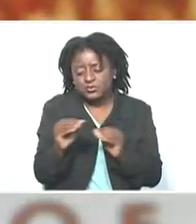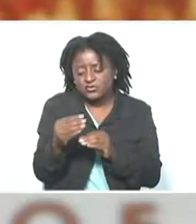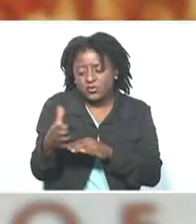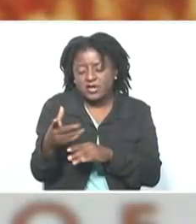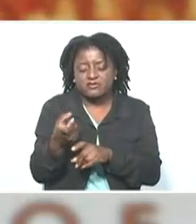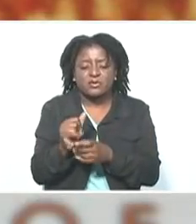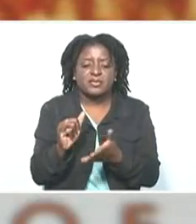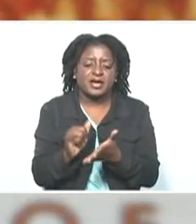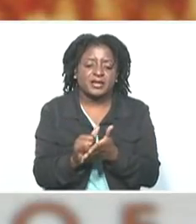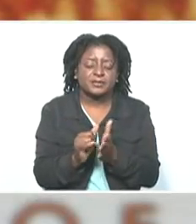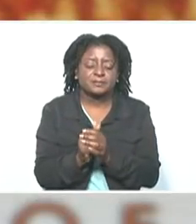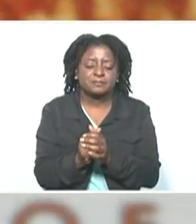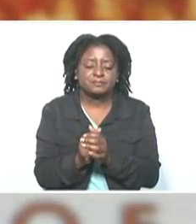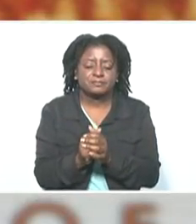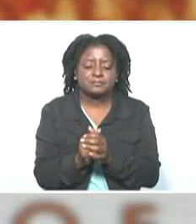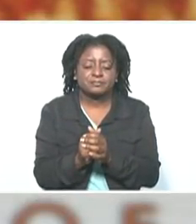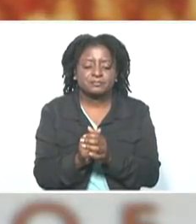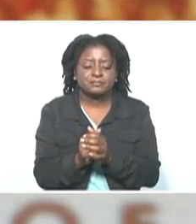that.